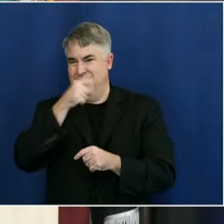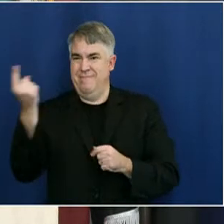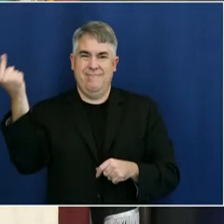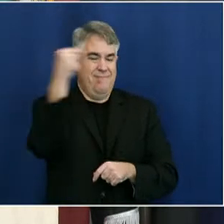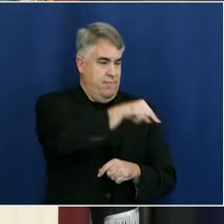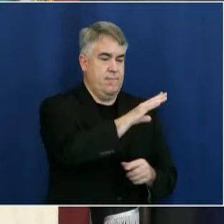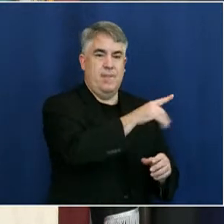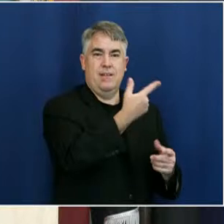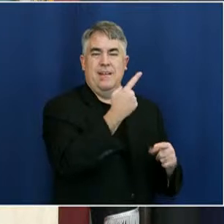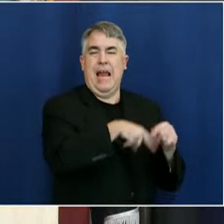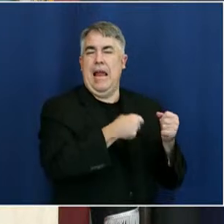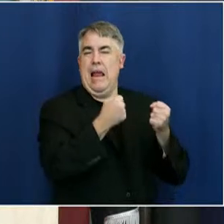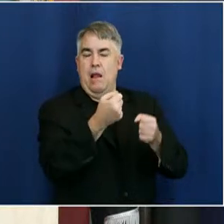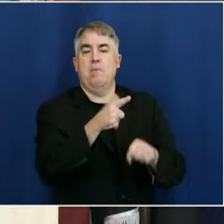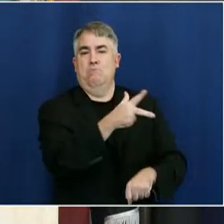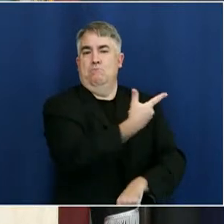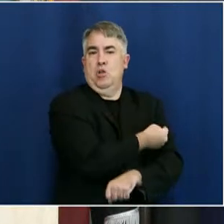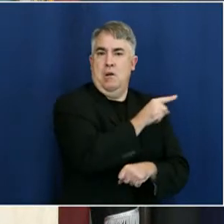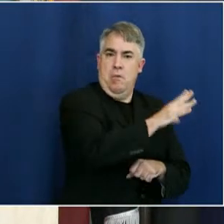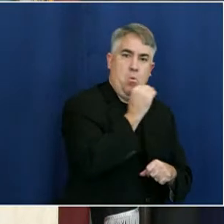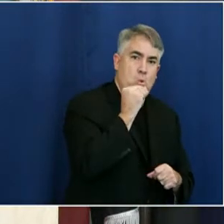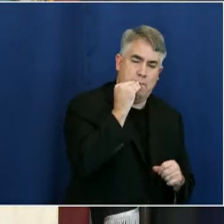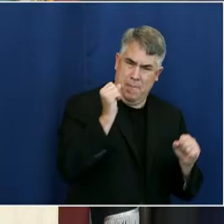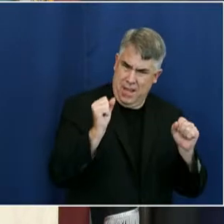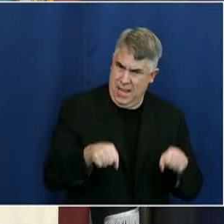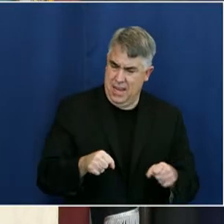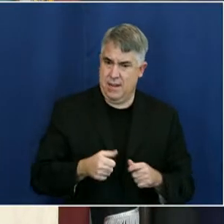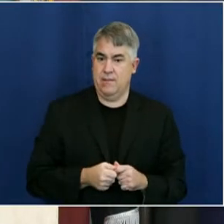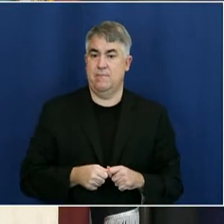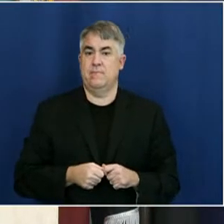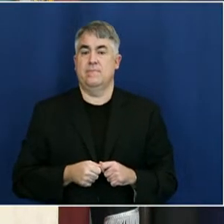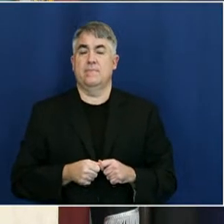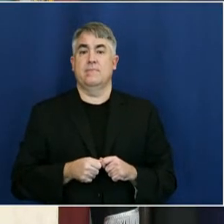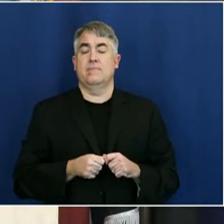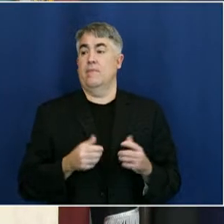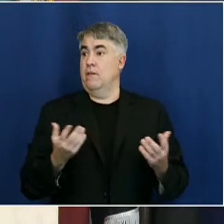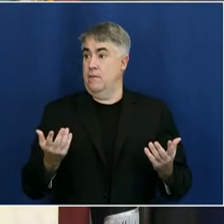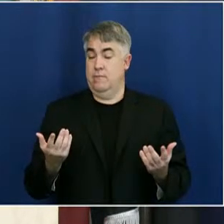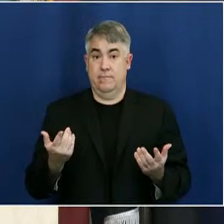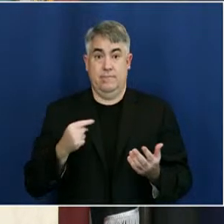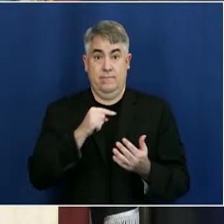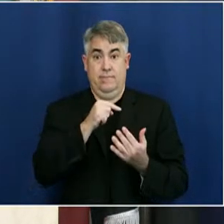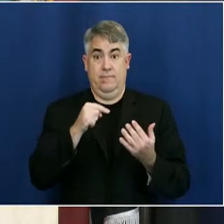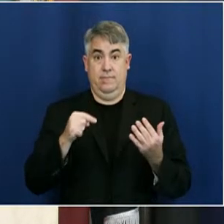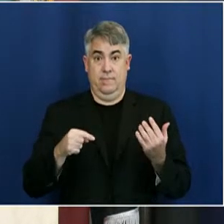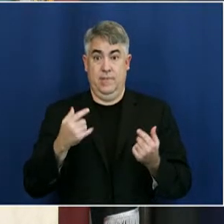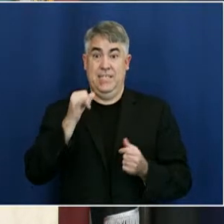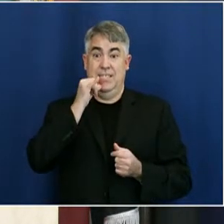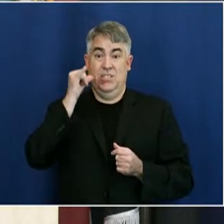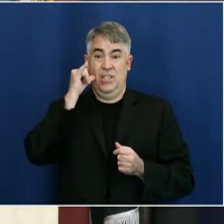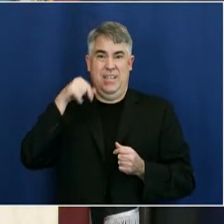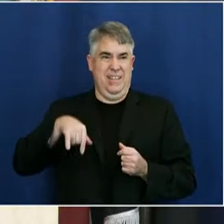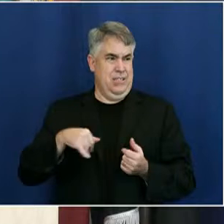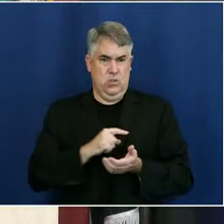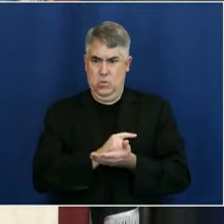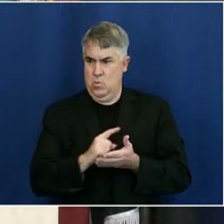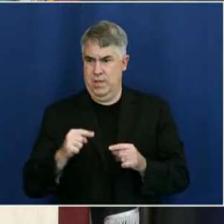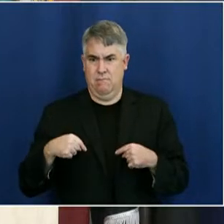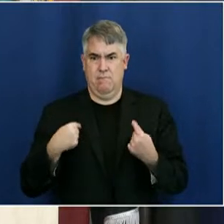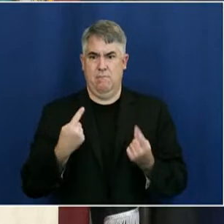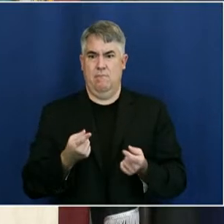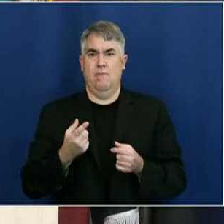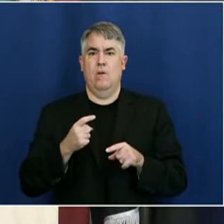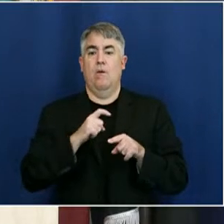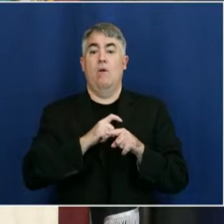Tuesday, just yesterday this week, they were able to answer the calls with an average of 18-second wait